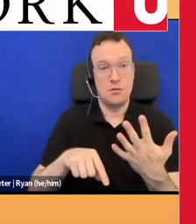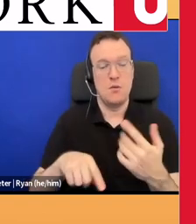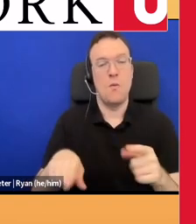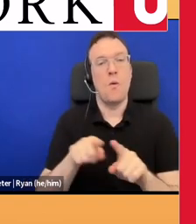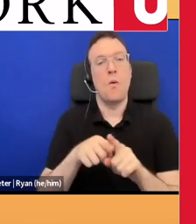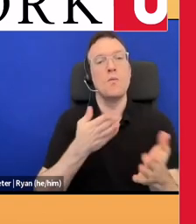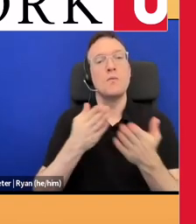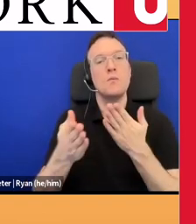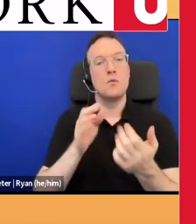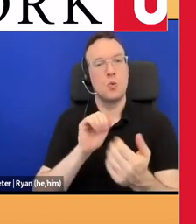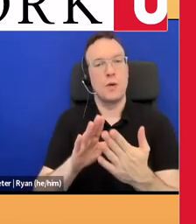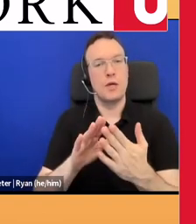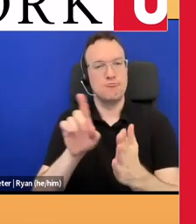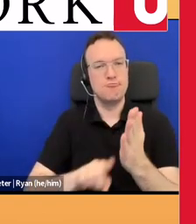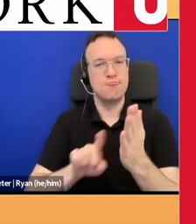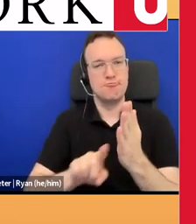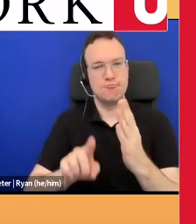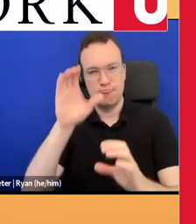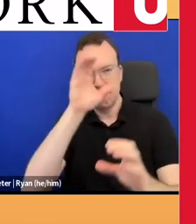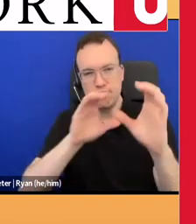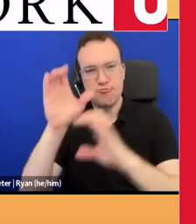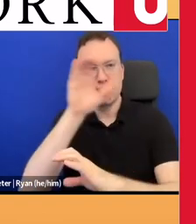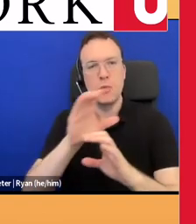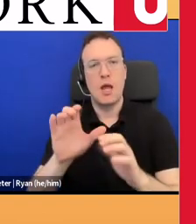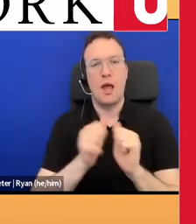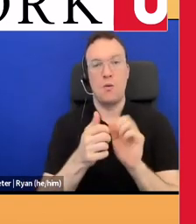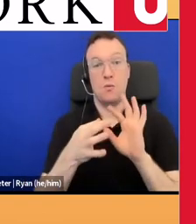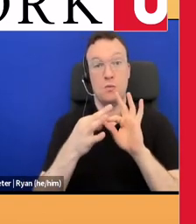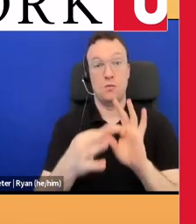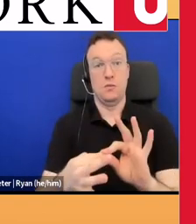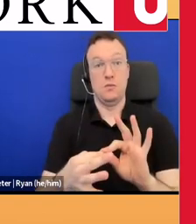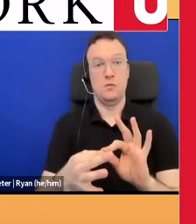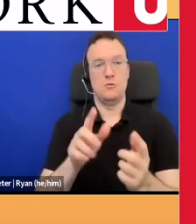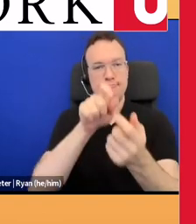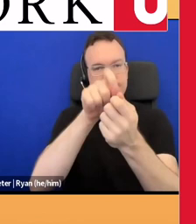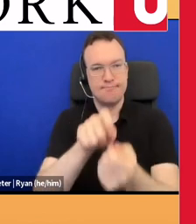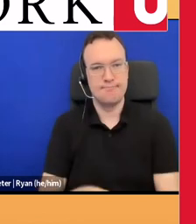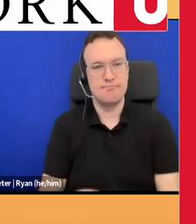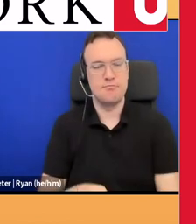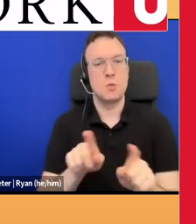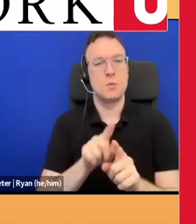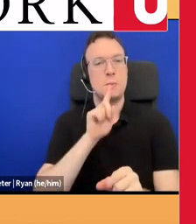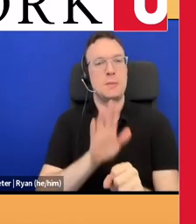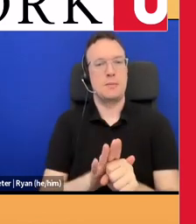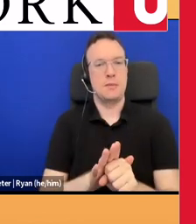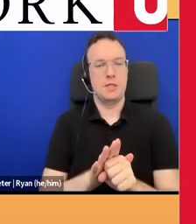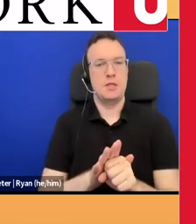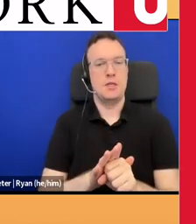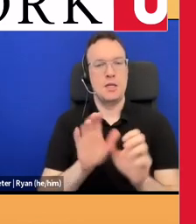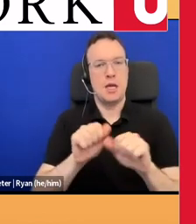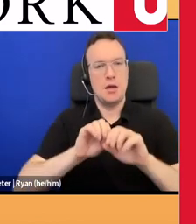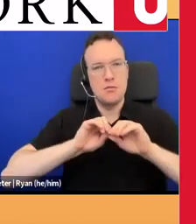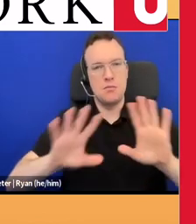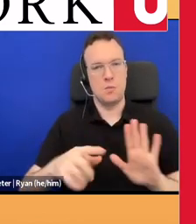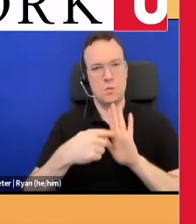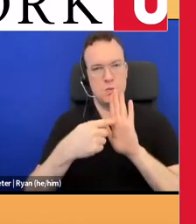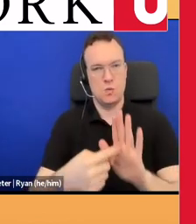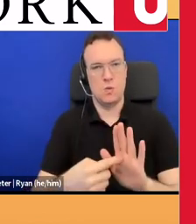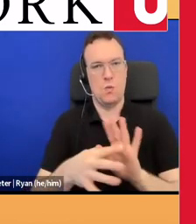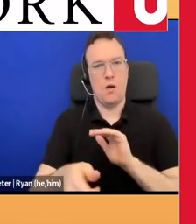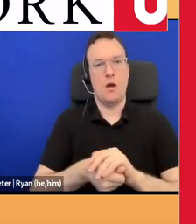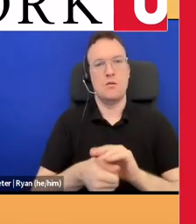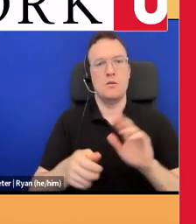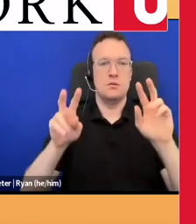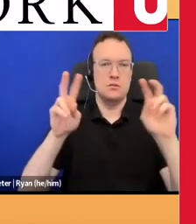as a way to explore the range of relationships, positions, and commitments that can get articulated under the banner